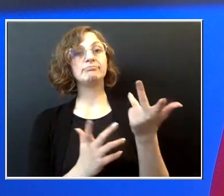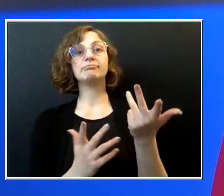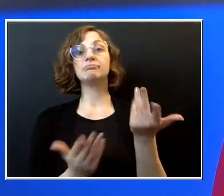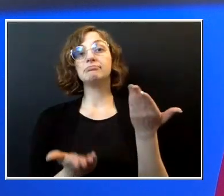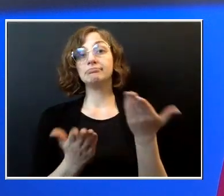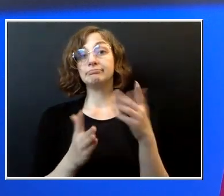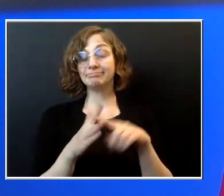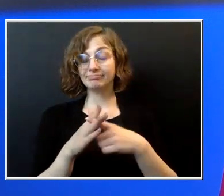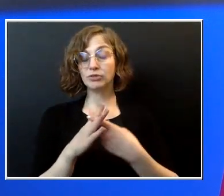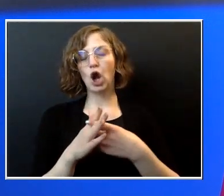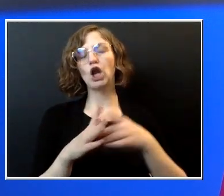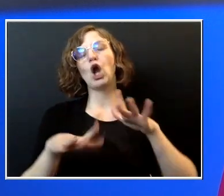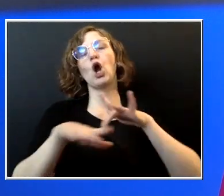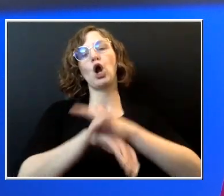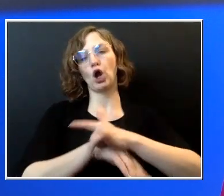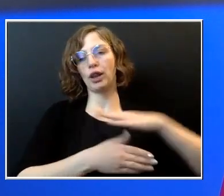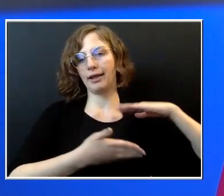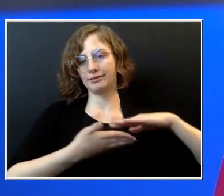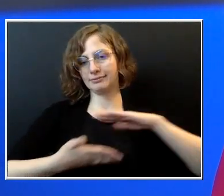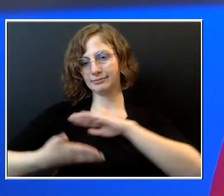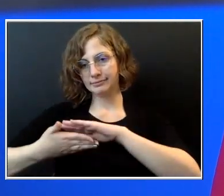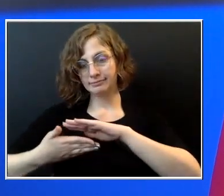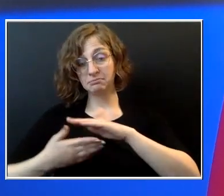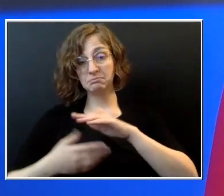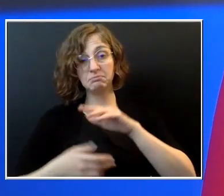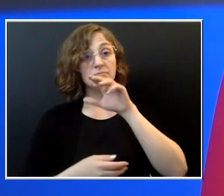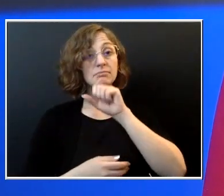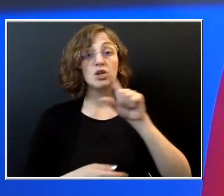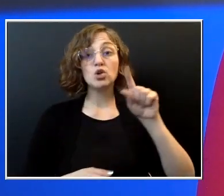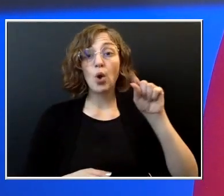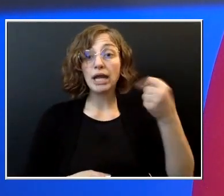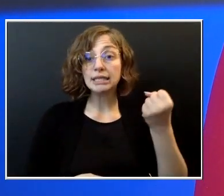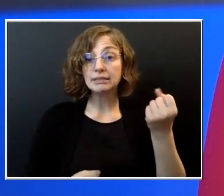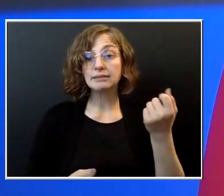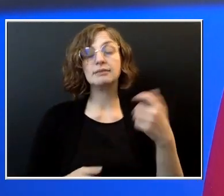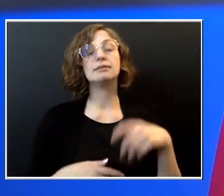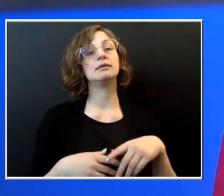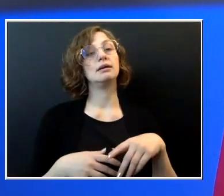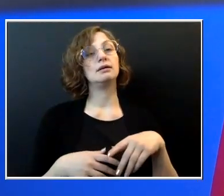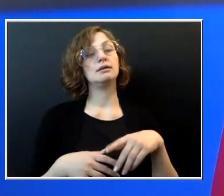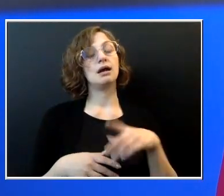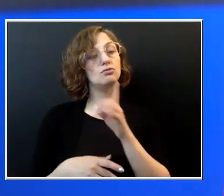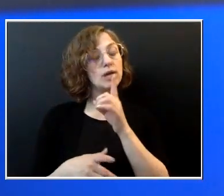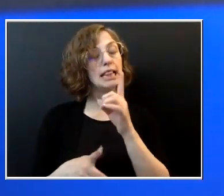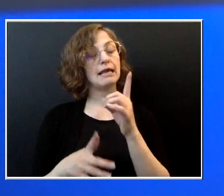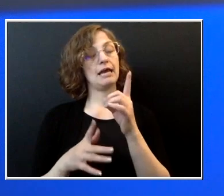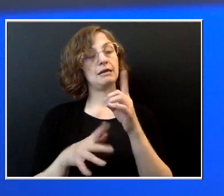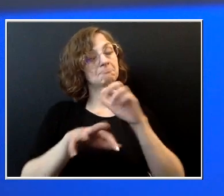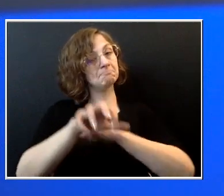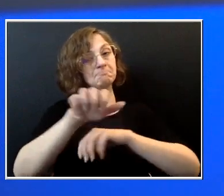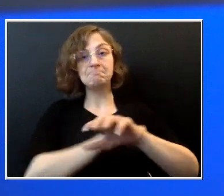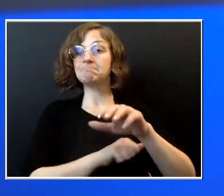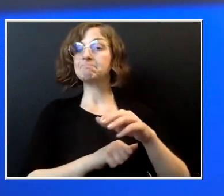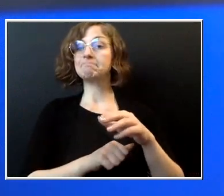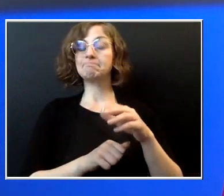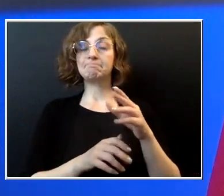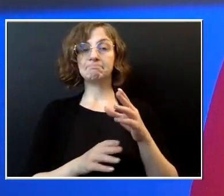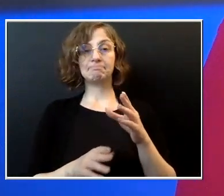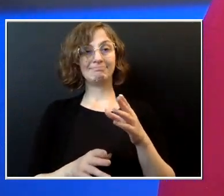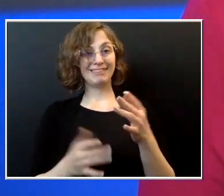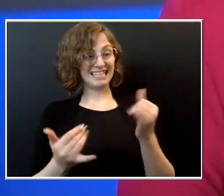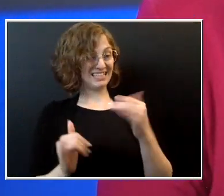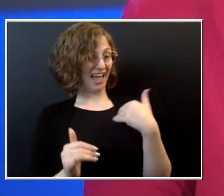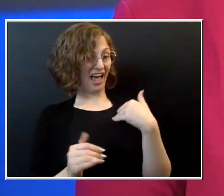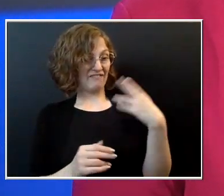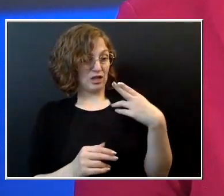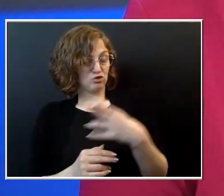early into their 20s. And being very vigilant. They still have a history of breast cancer within their